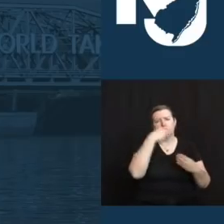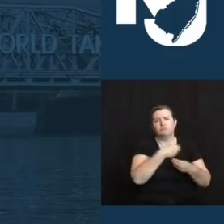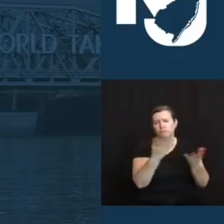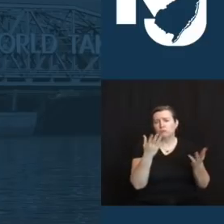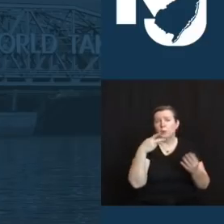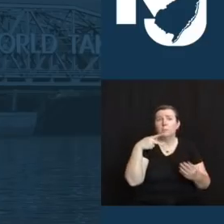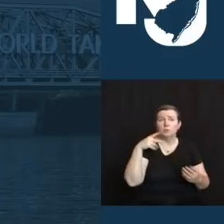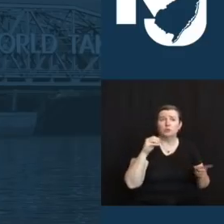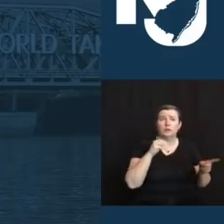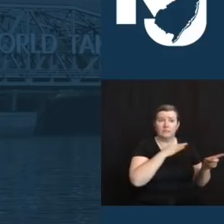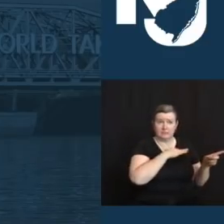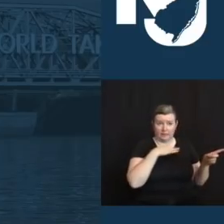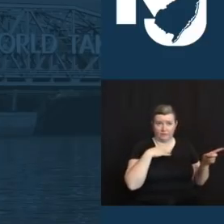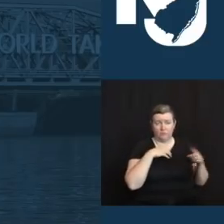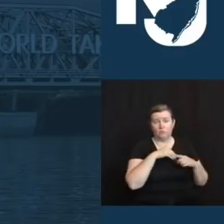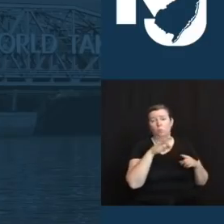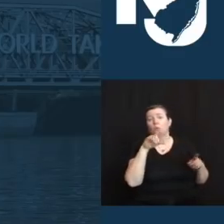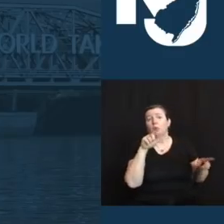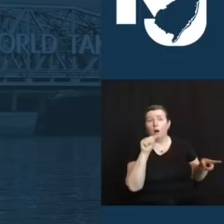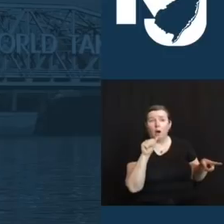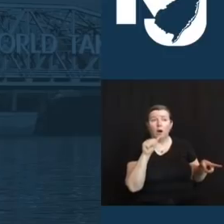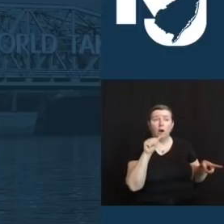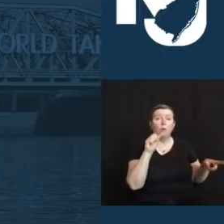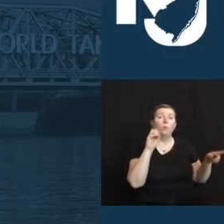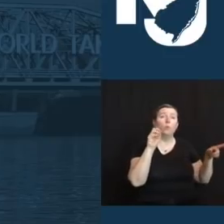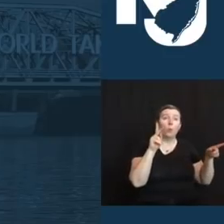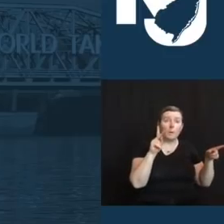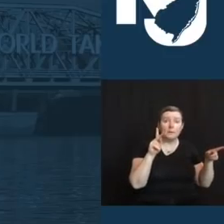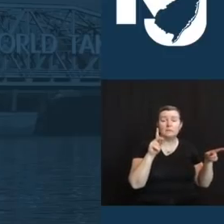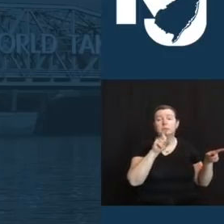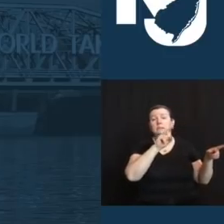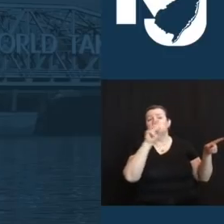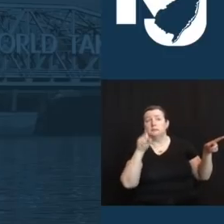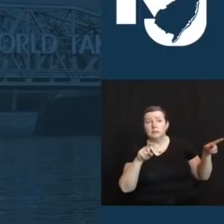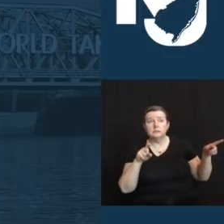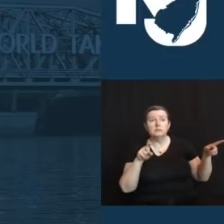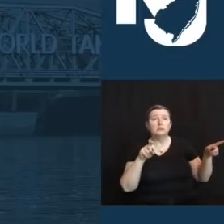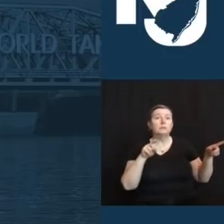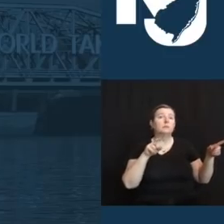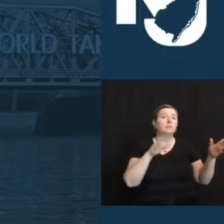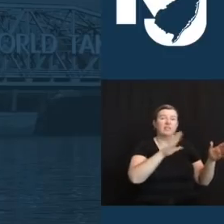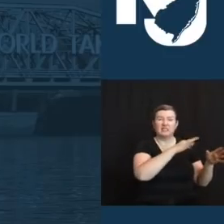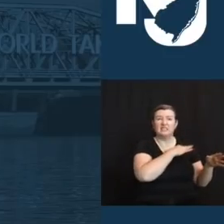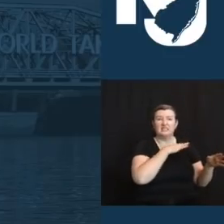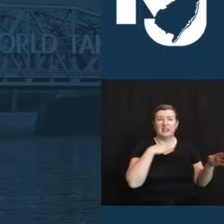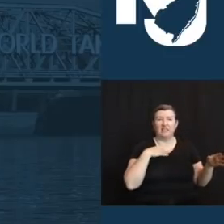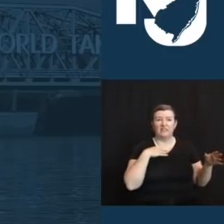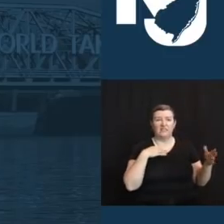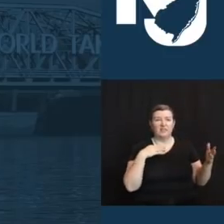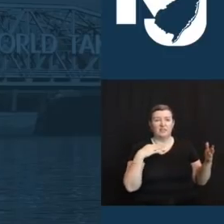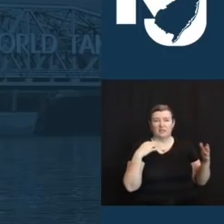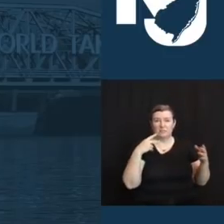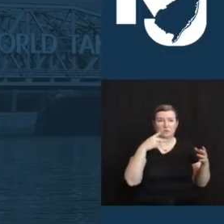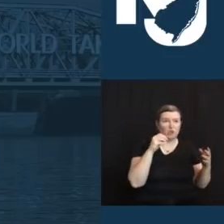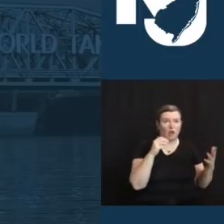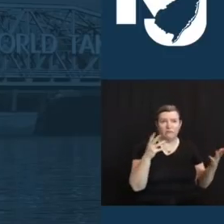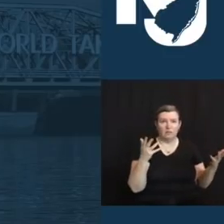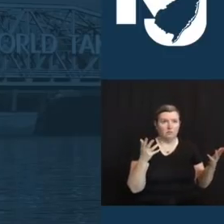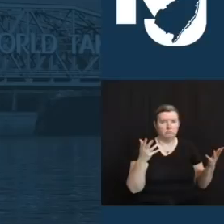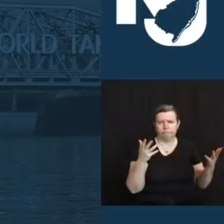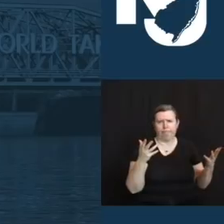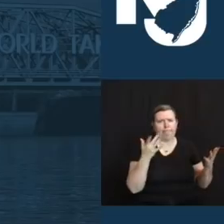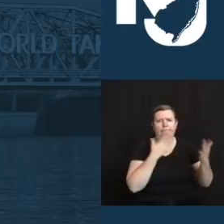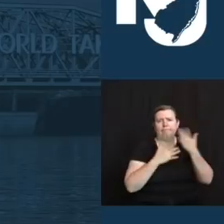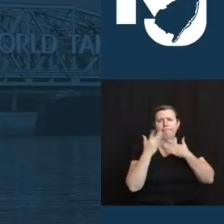mentioned Florida, Oklahoma, Alabama, Mississippi, and Texas right now in their workforce. But that's not an issue, thank God, in New Jersey, and that's something